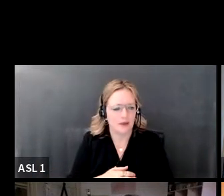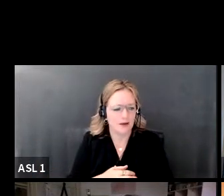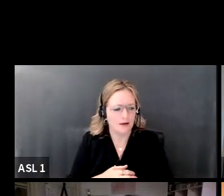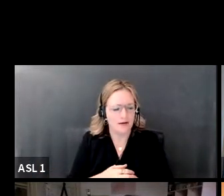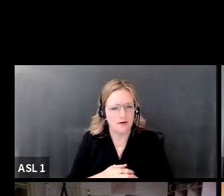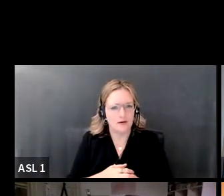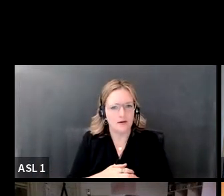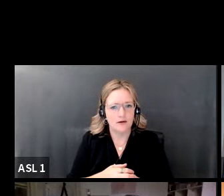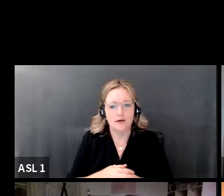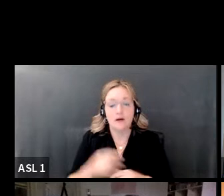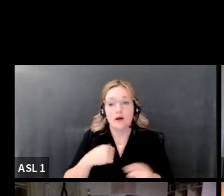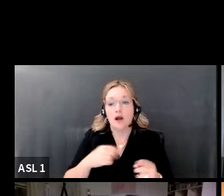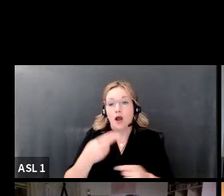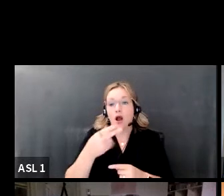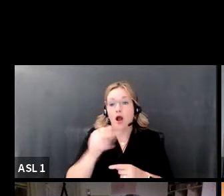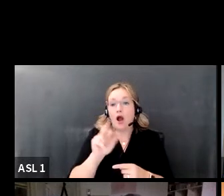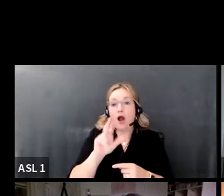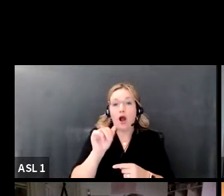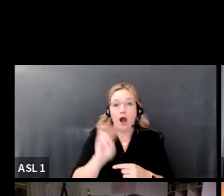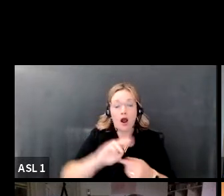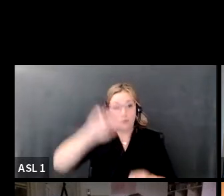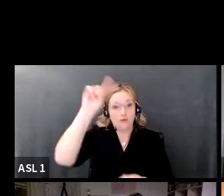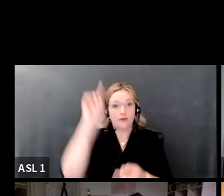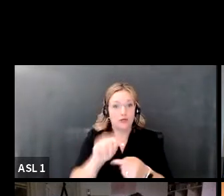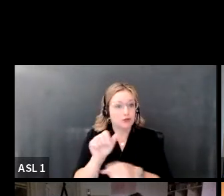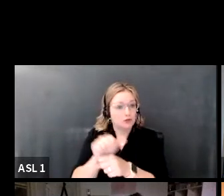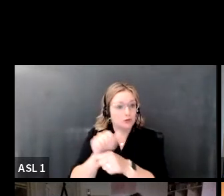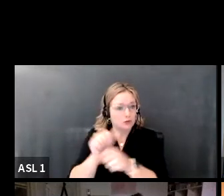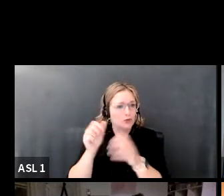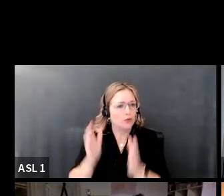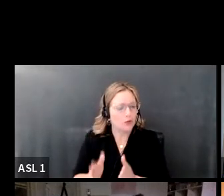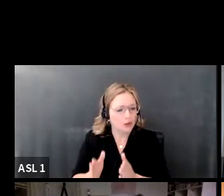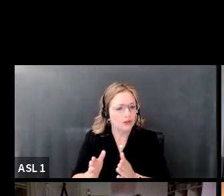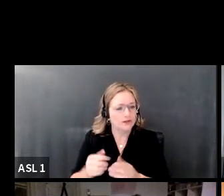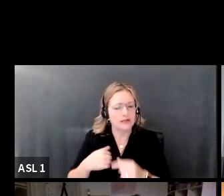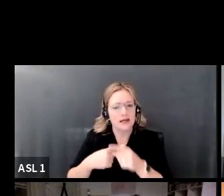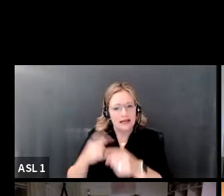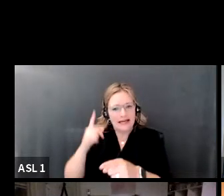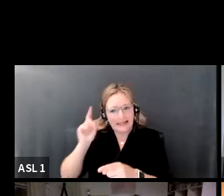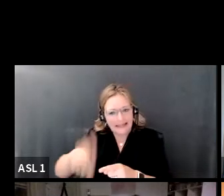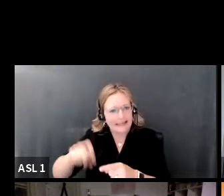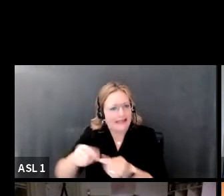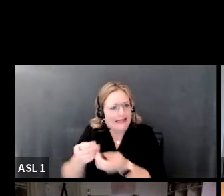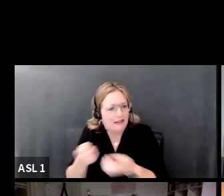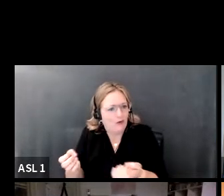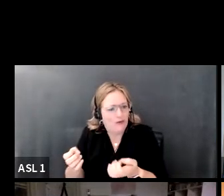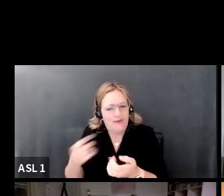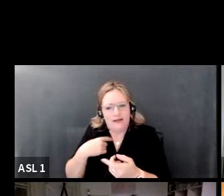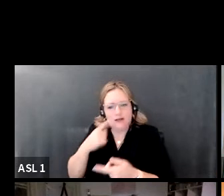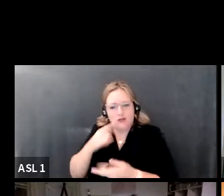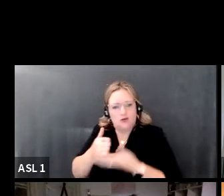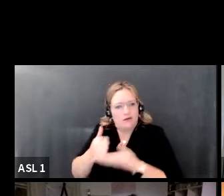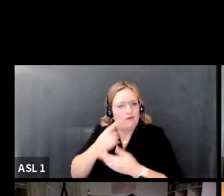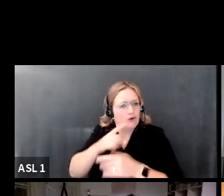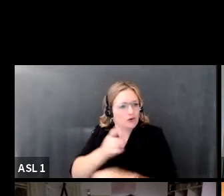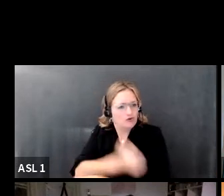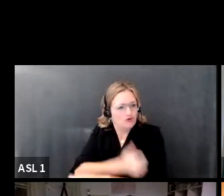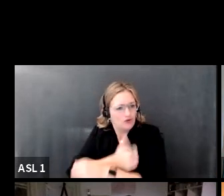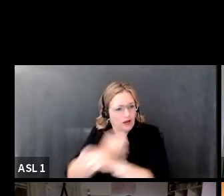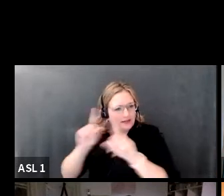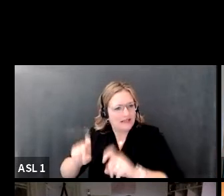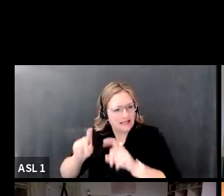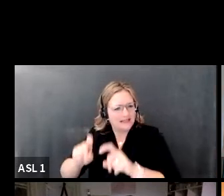that harm reduction workers have access to an incredibly vital piece of equipment for drug testing has been malfunctioning for more than half a year